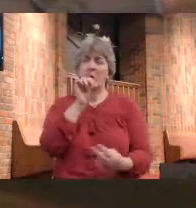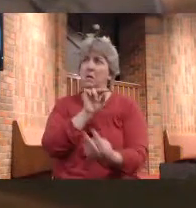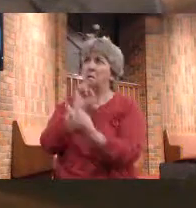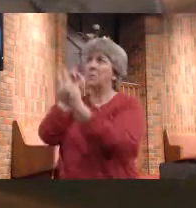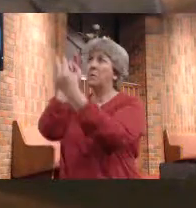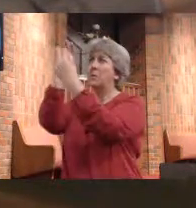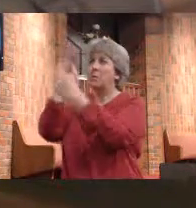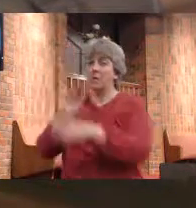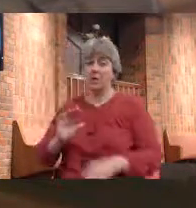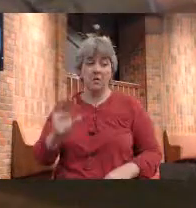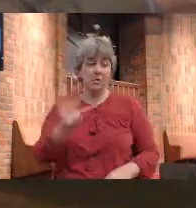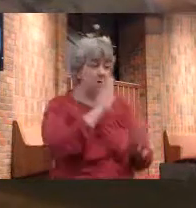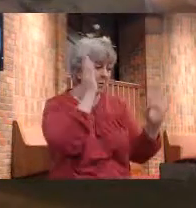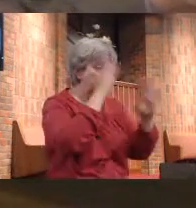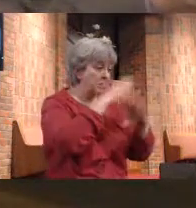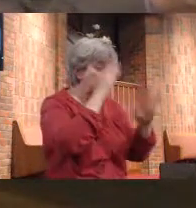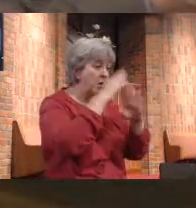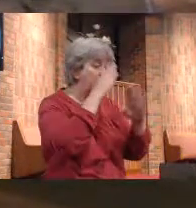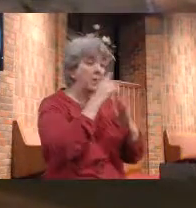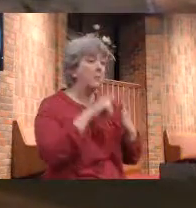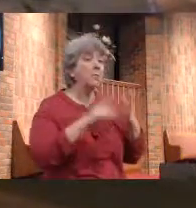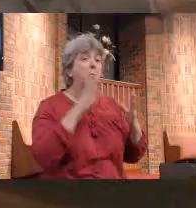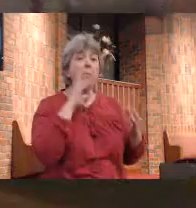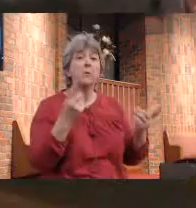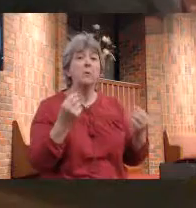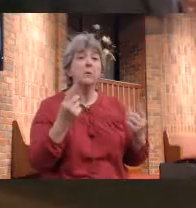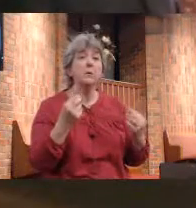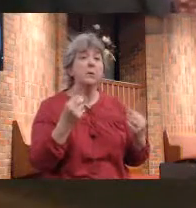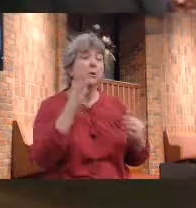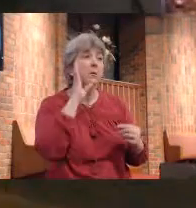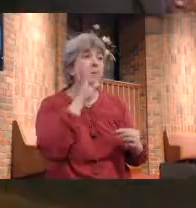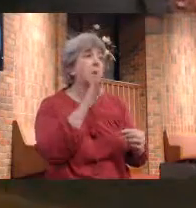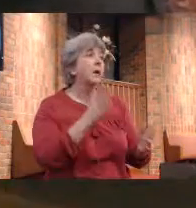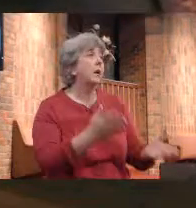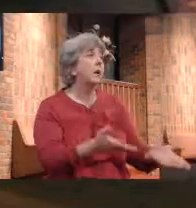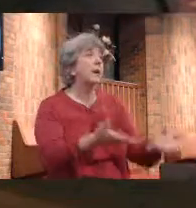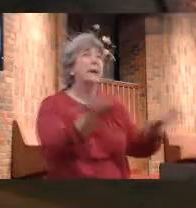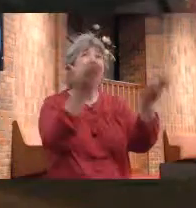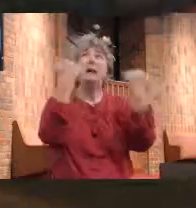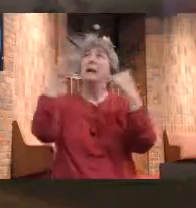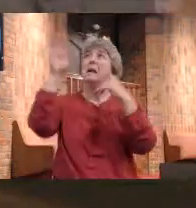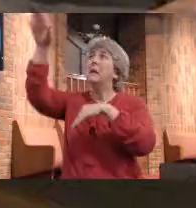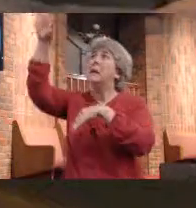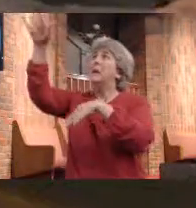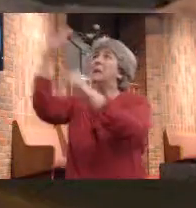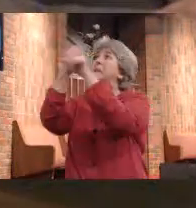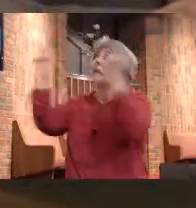their trouble, they will say, arise and save us.